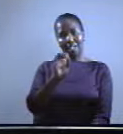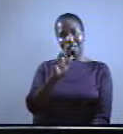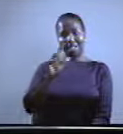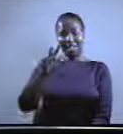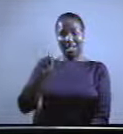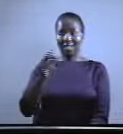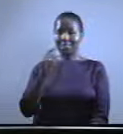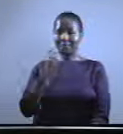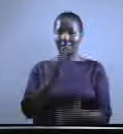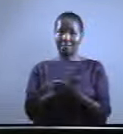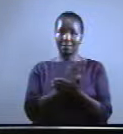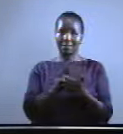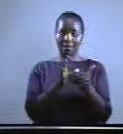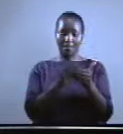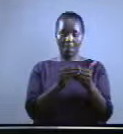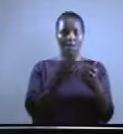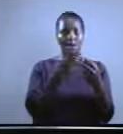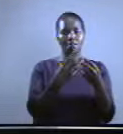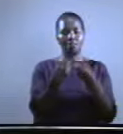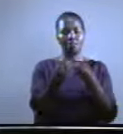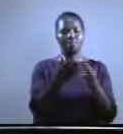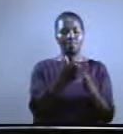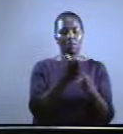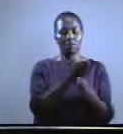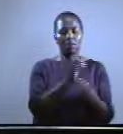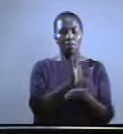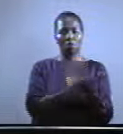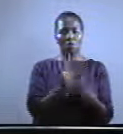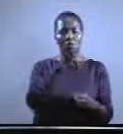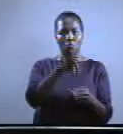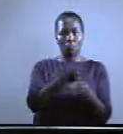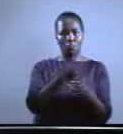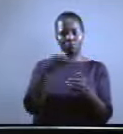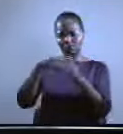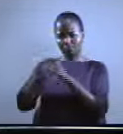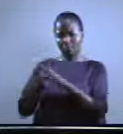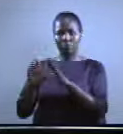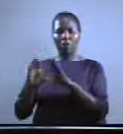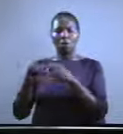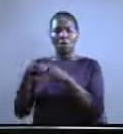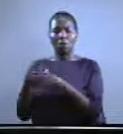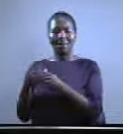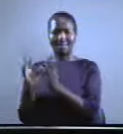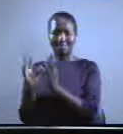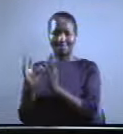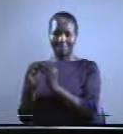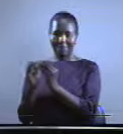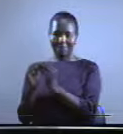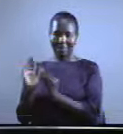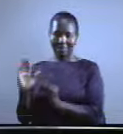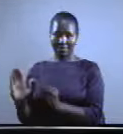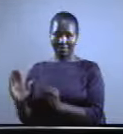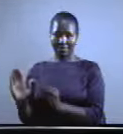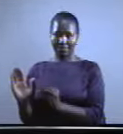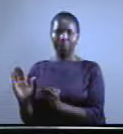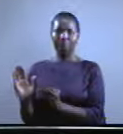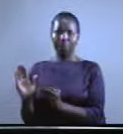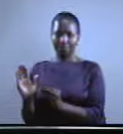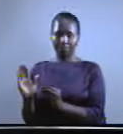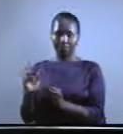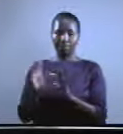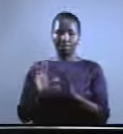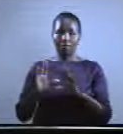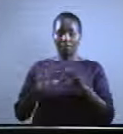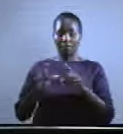the chamber before the vote to attend committee meetings. Though some committees